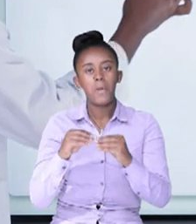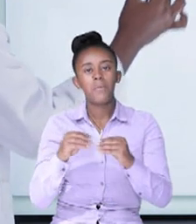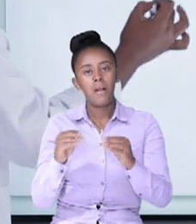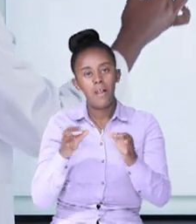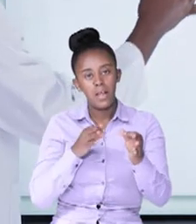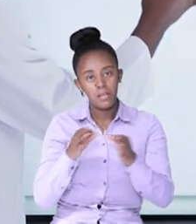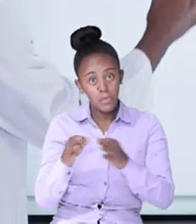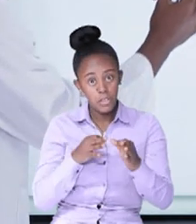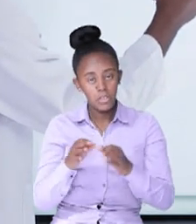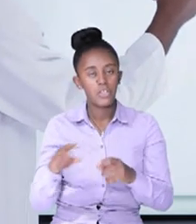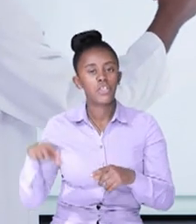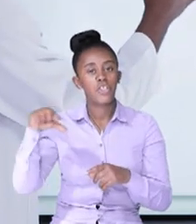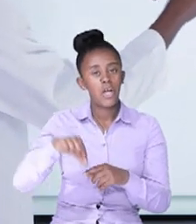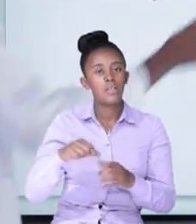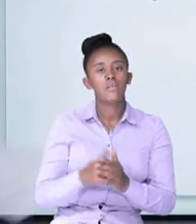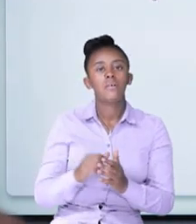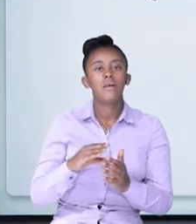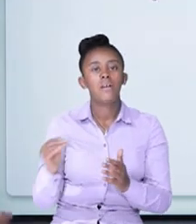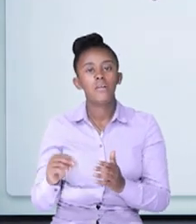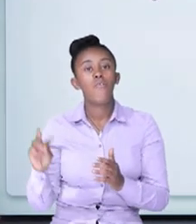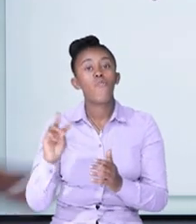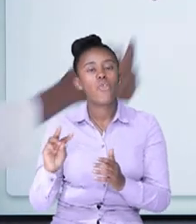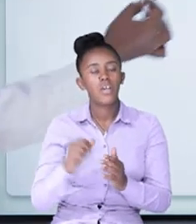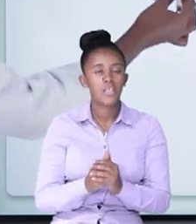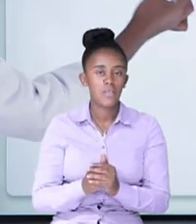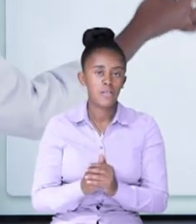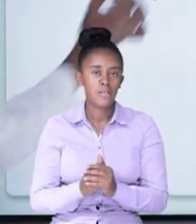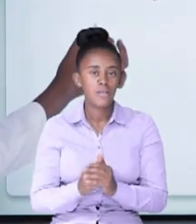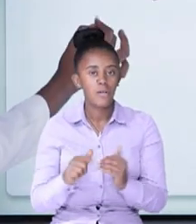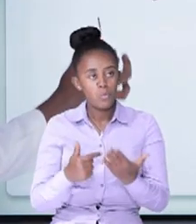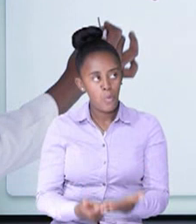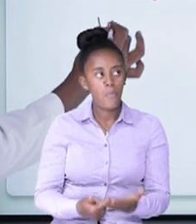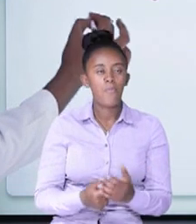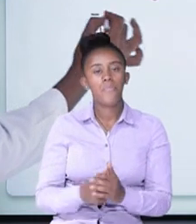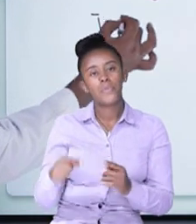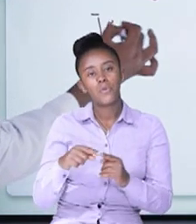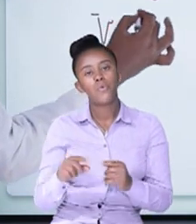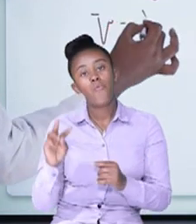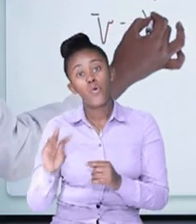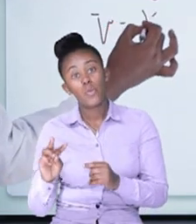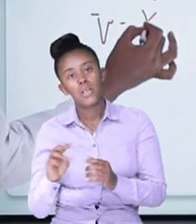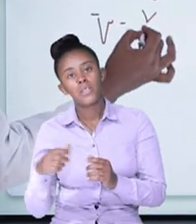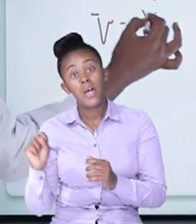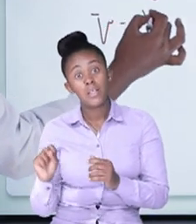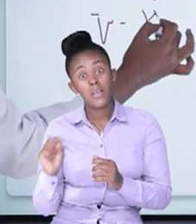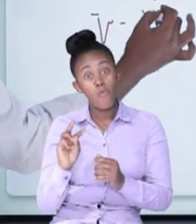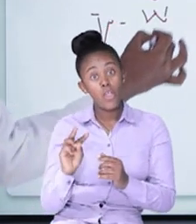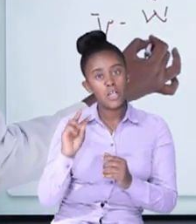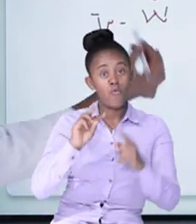expression, charge and potential difference, or a voltage V. Or it's also possible to restate voltage as work